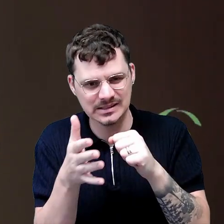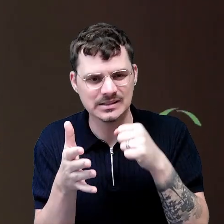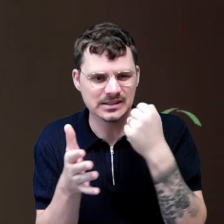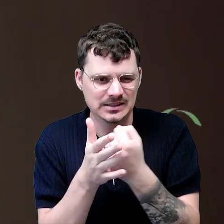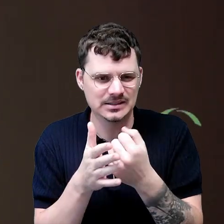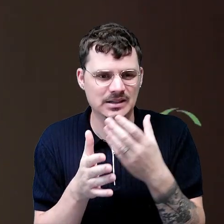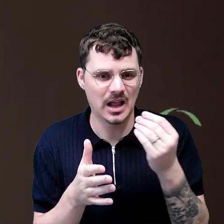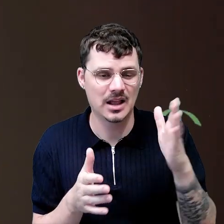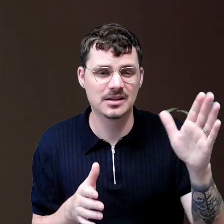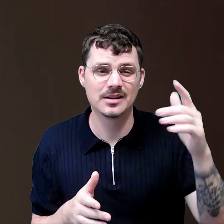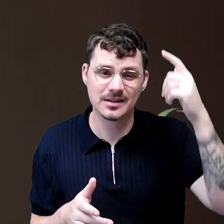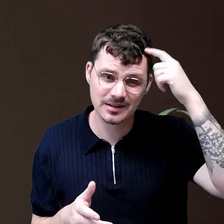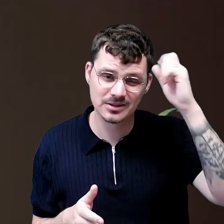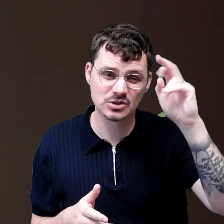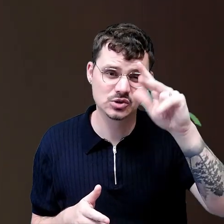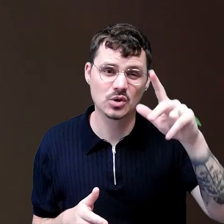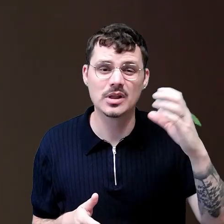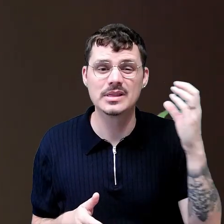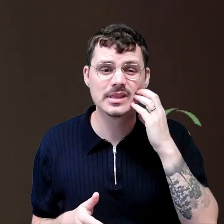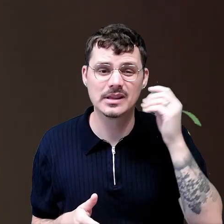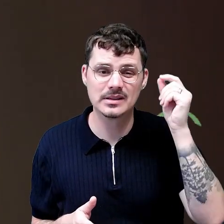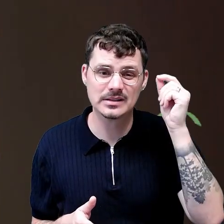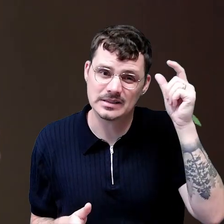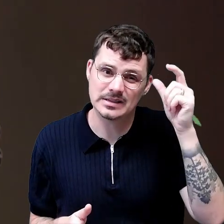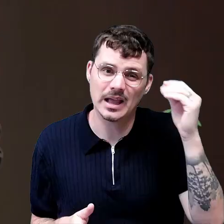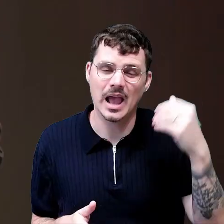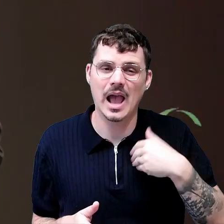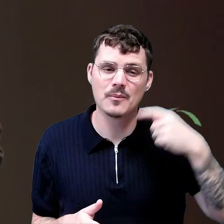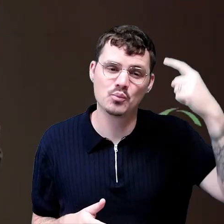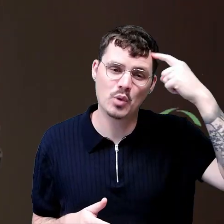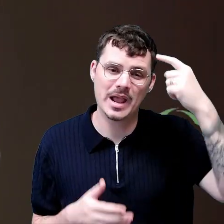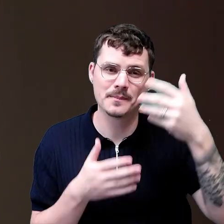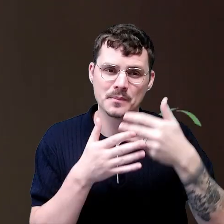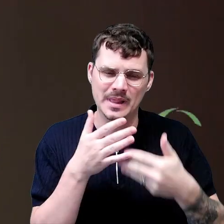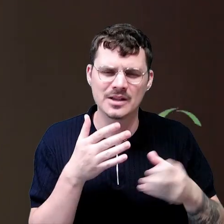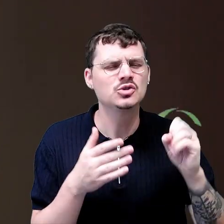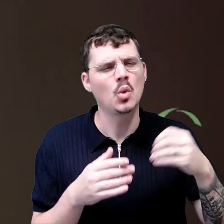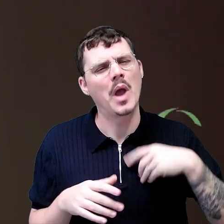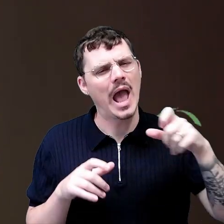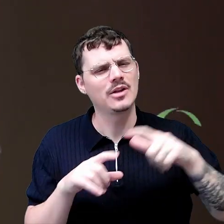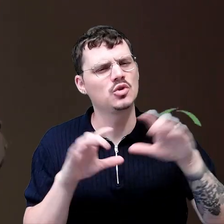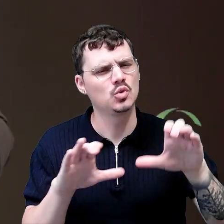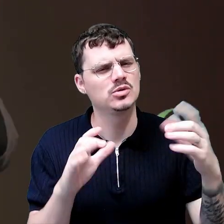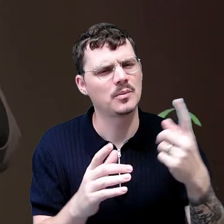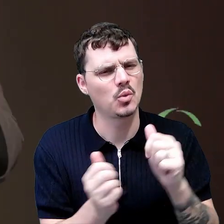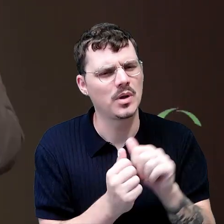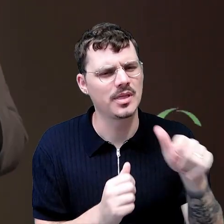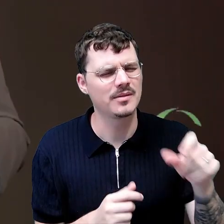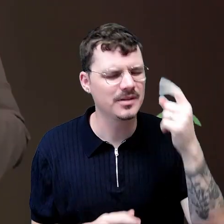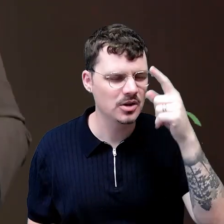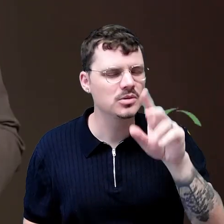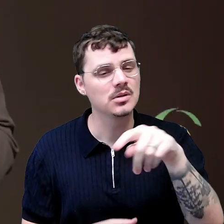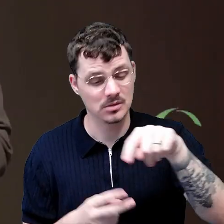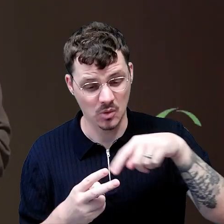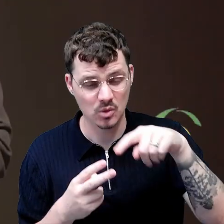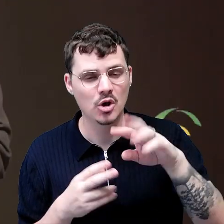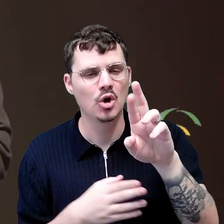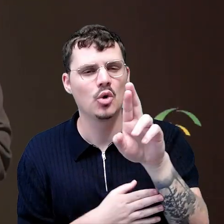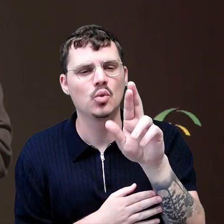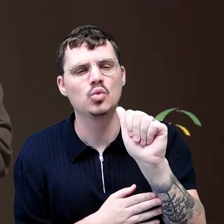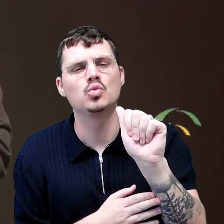actually tripled the thickness of his skull and had a brain bleed. So we had to do something about that. Those are very, very